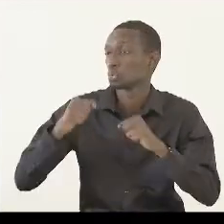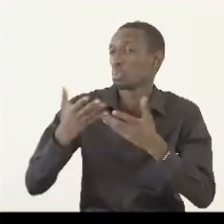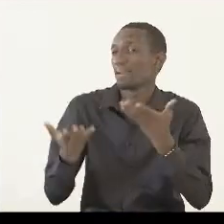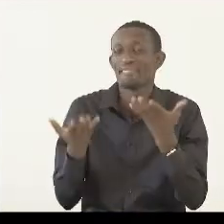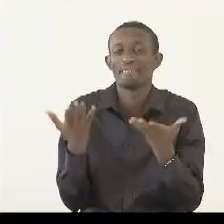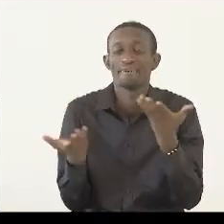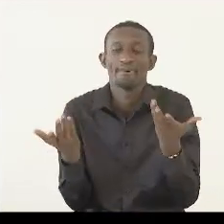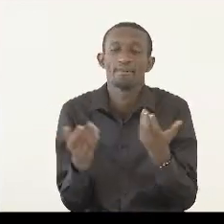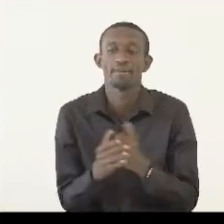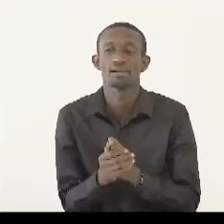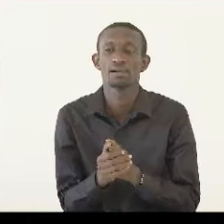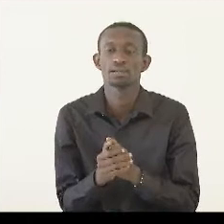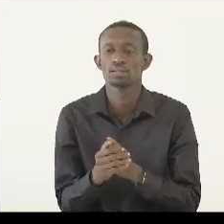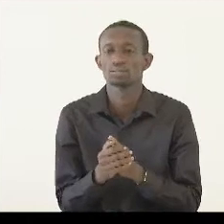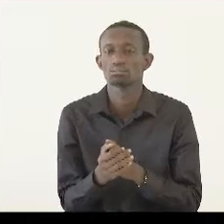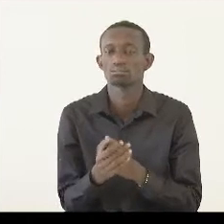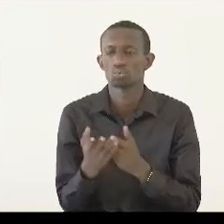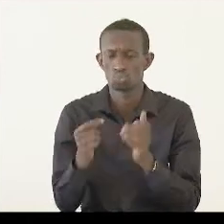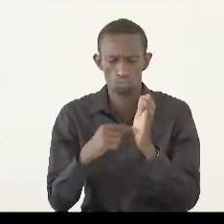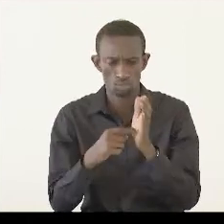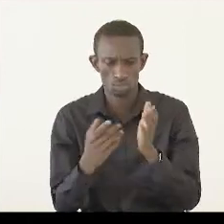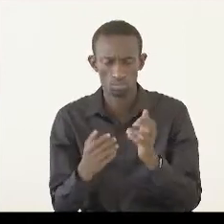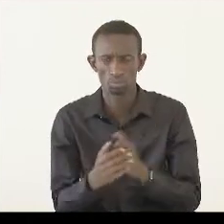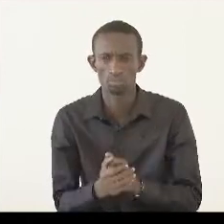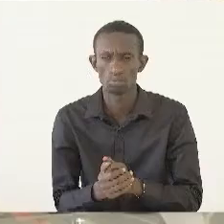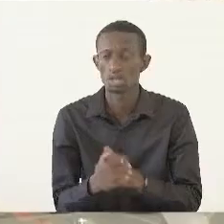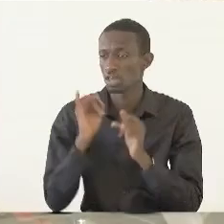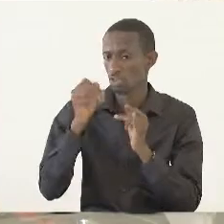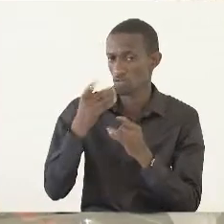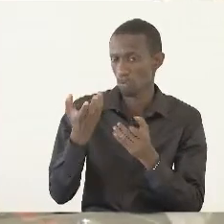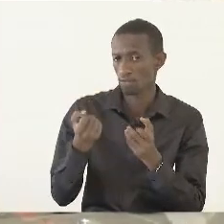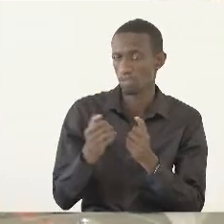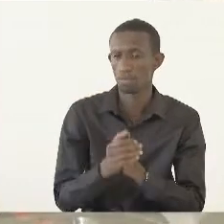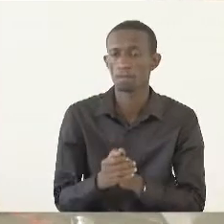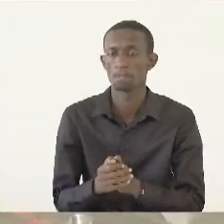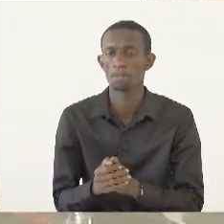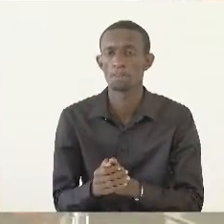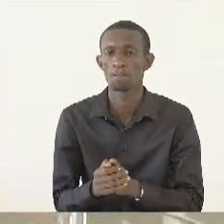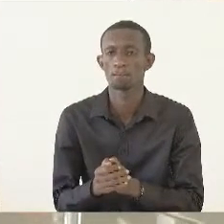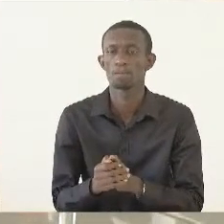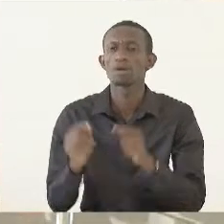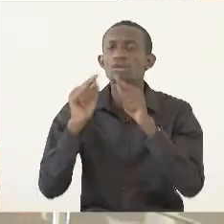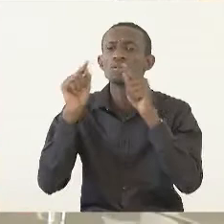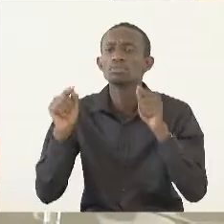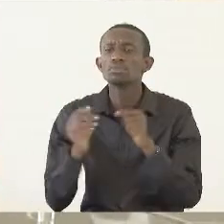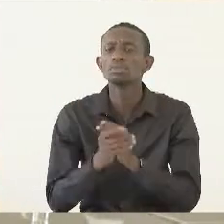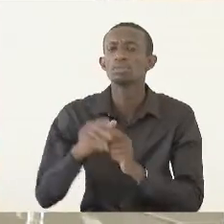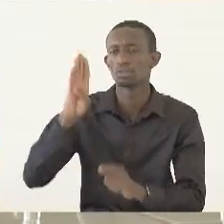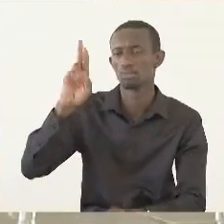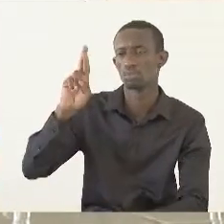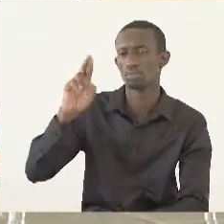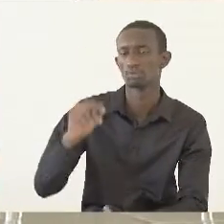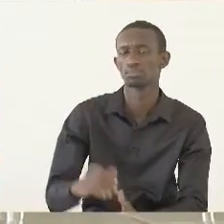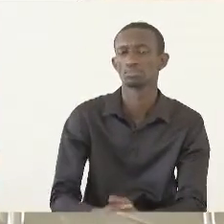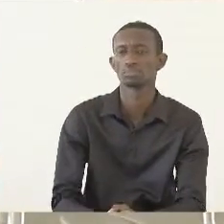other substituents. For example, if you have, maybe you have a bromine,